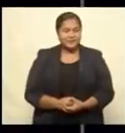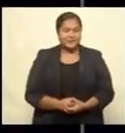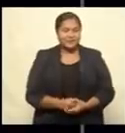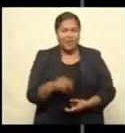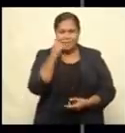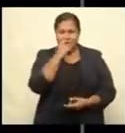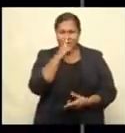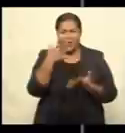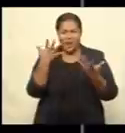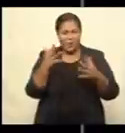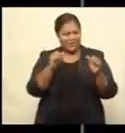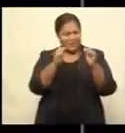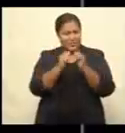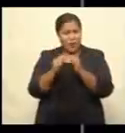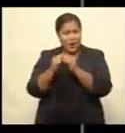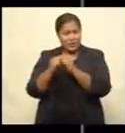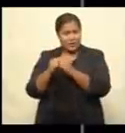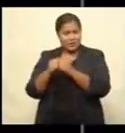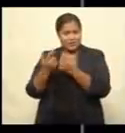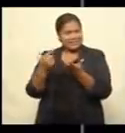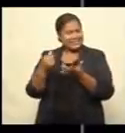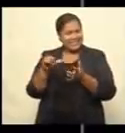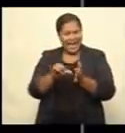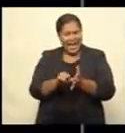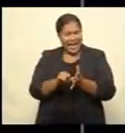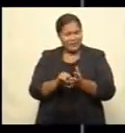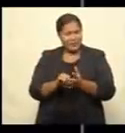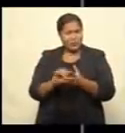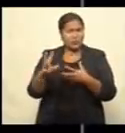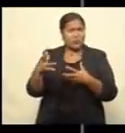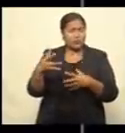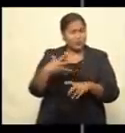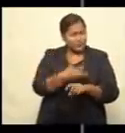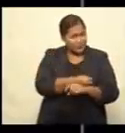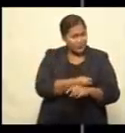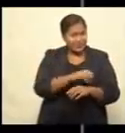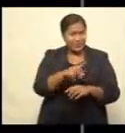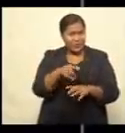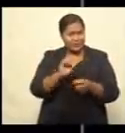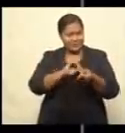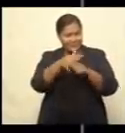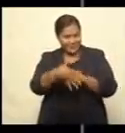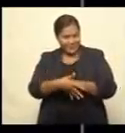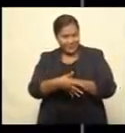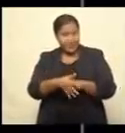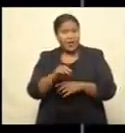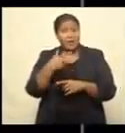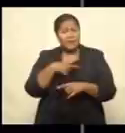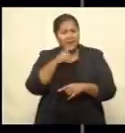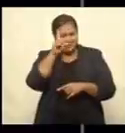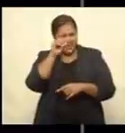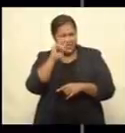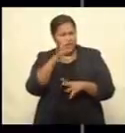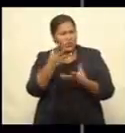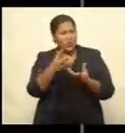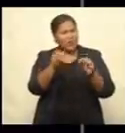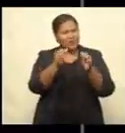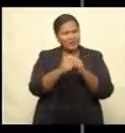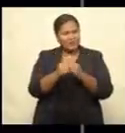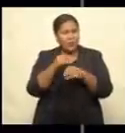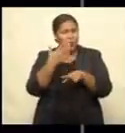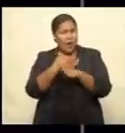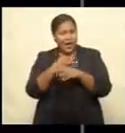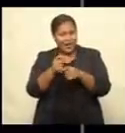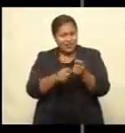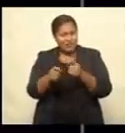People in the informal sector are the hardest hit by the COVID-19 pandemic. Fijians involved in informal work or trade